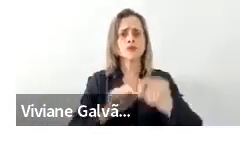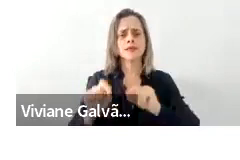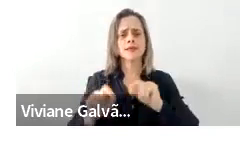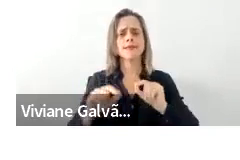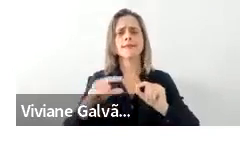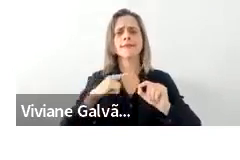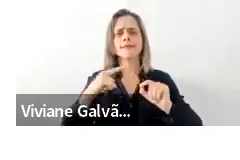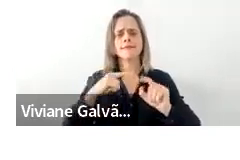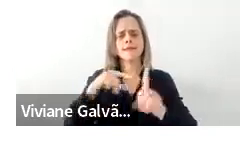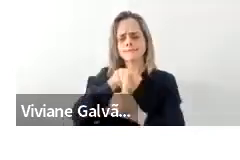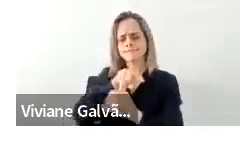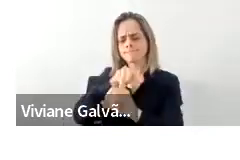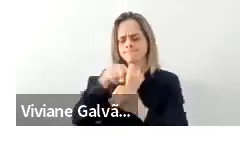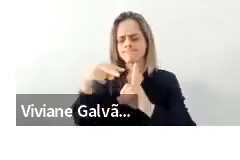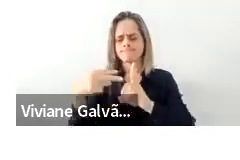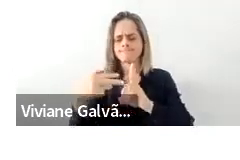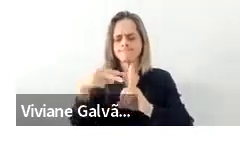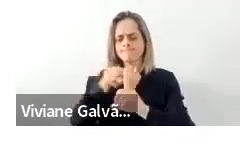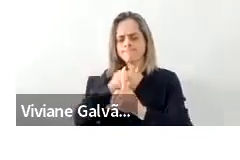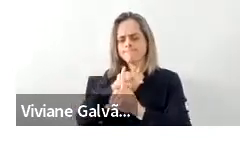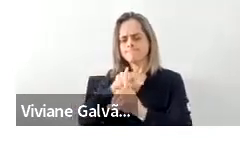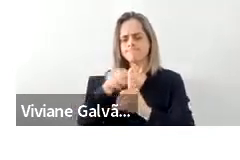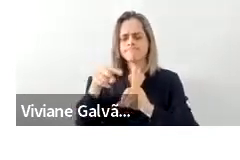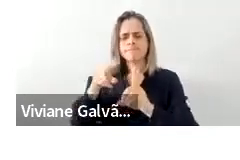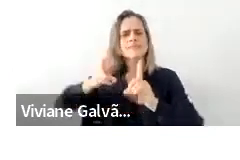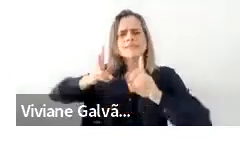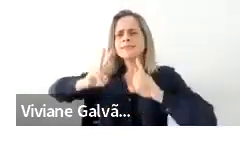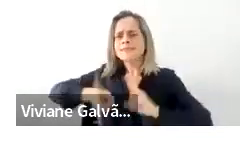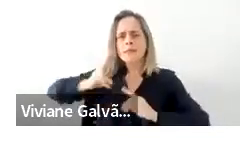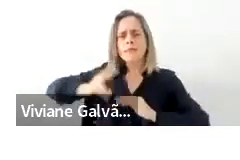capacities. Vygotsky was weaving